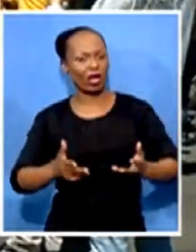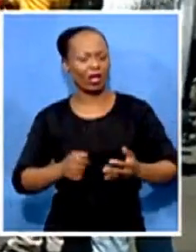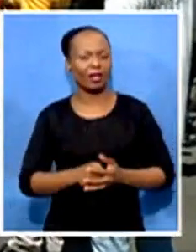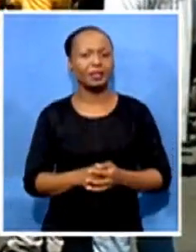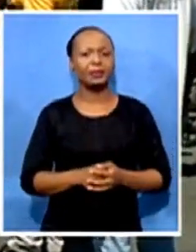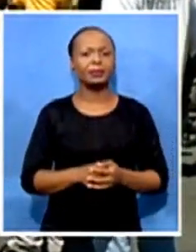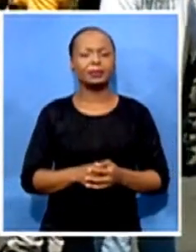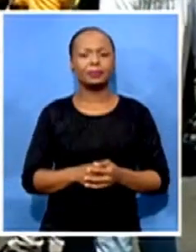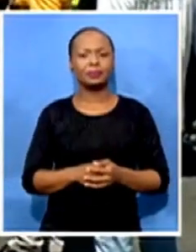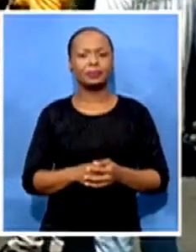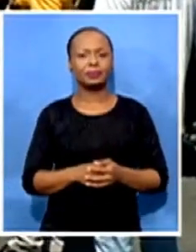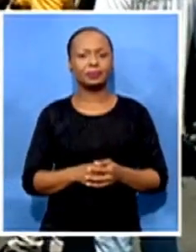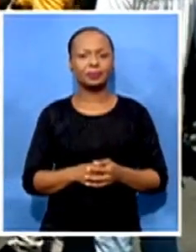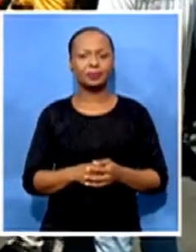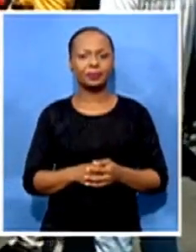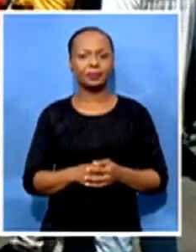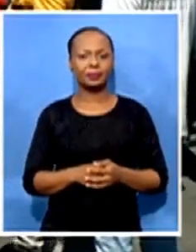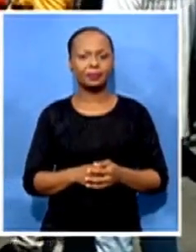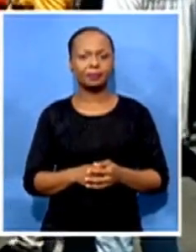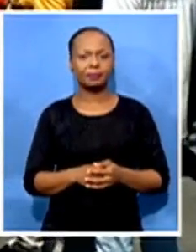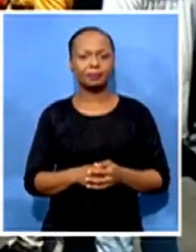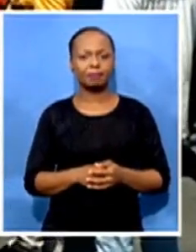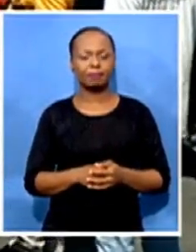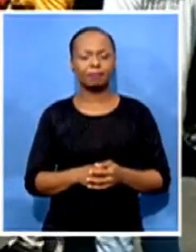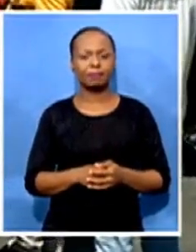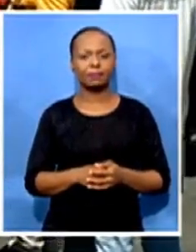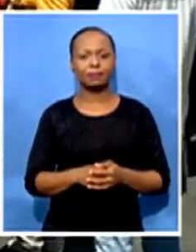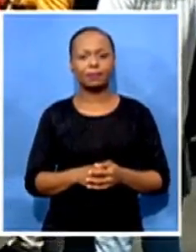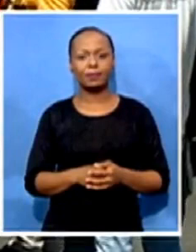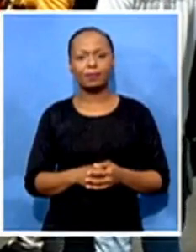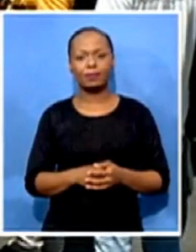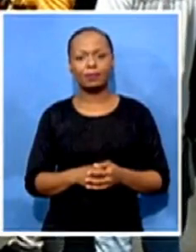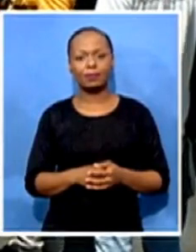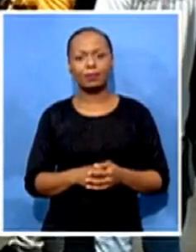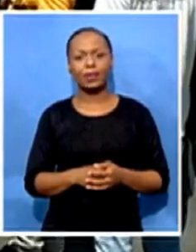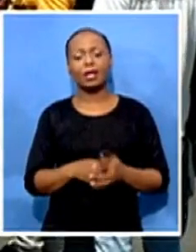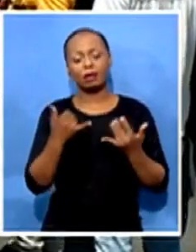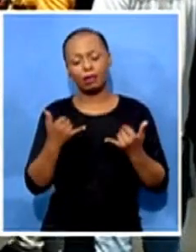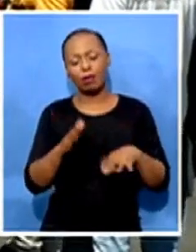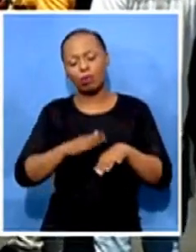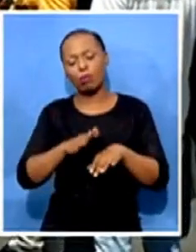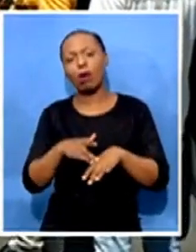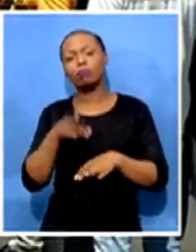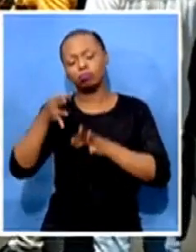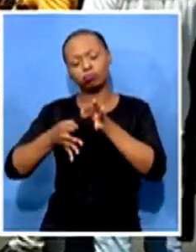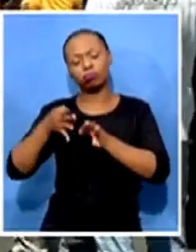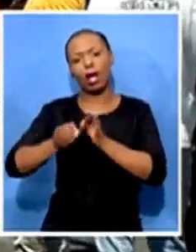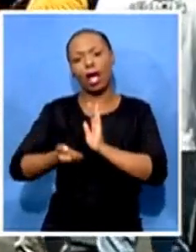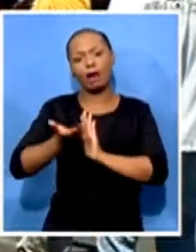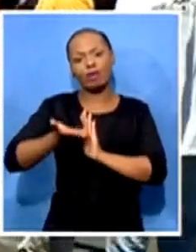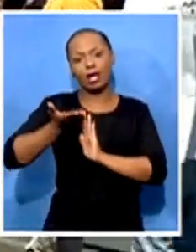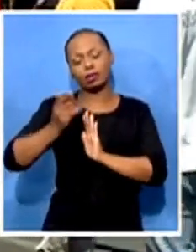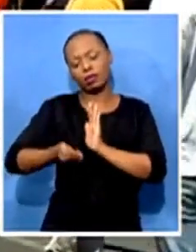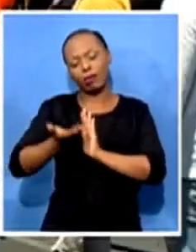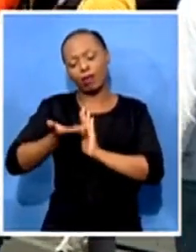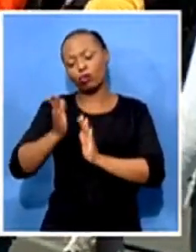while ago. We, of course, are still on the ground here to bring you the latest updates as and when it happens. And I've mentioned earlier on, and I'll